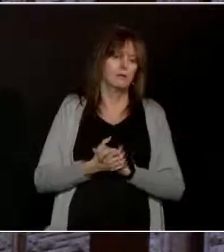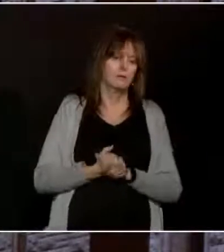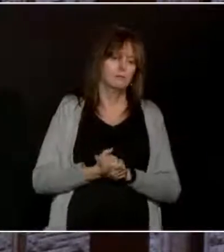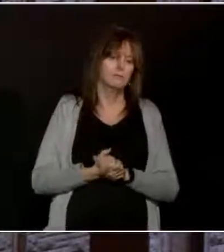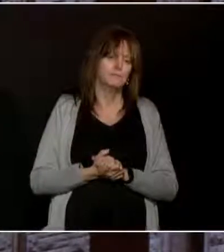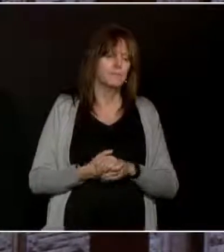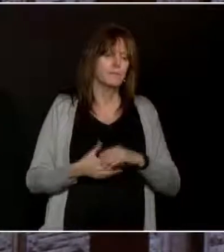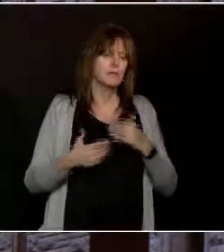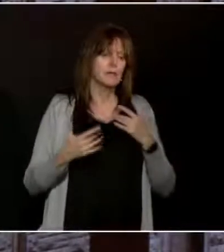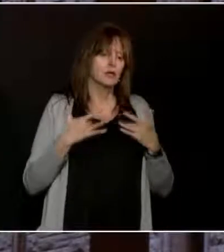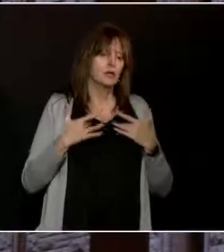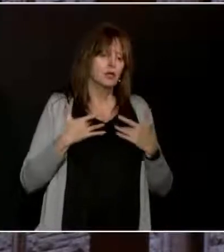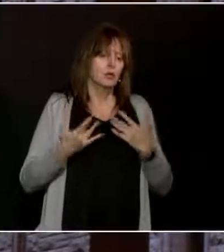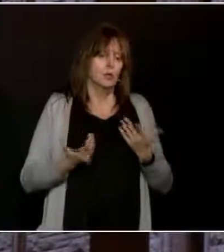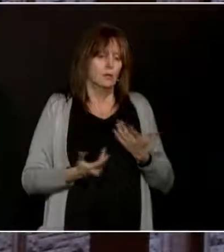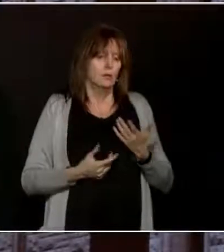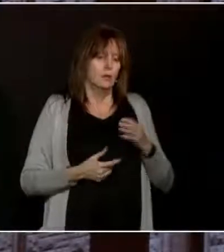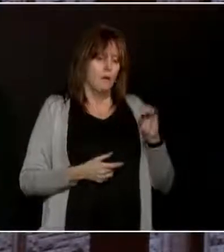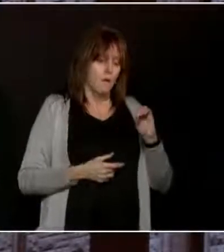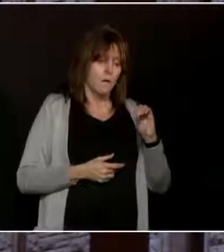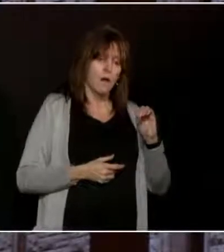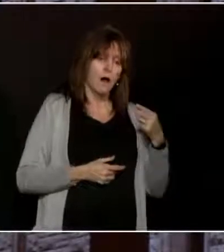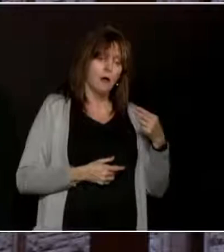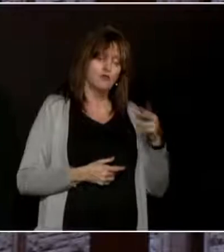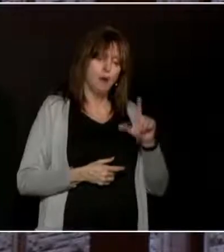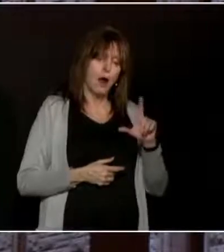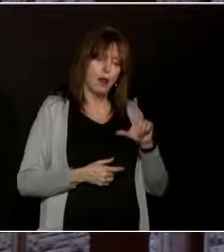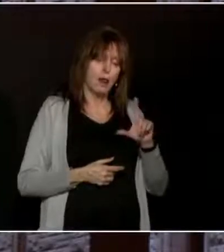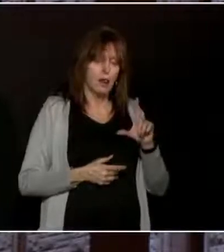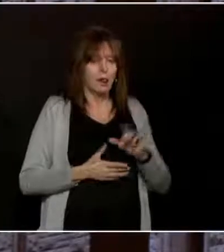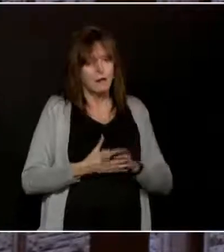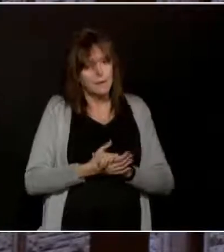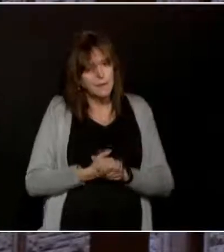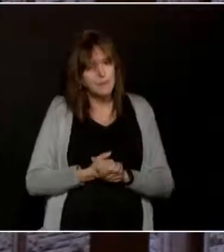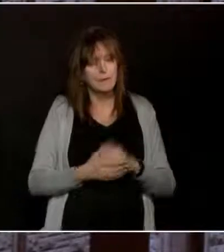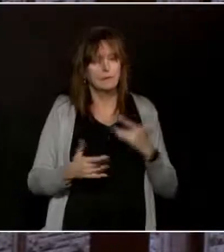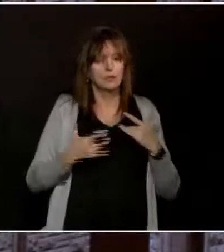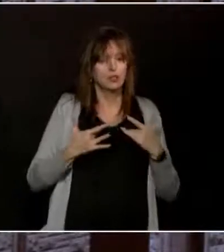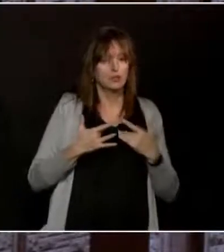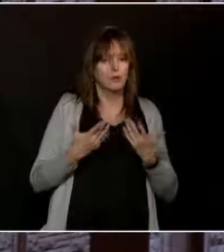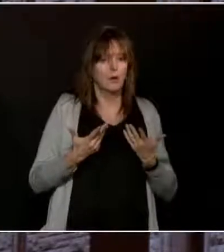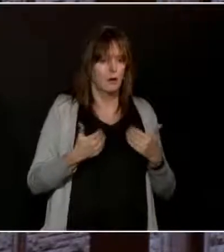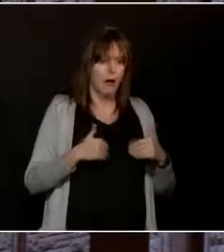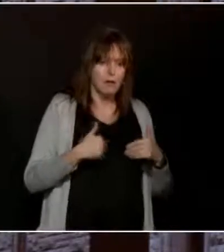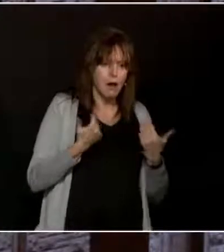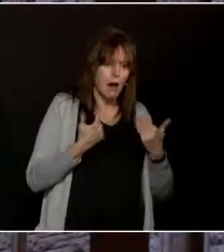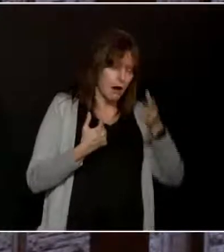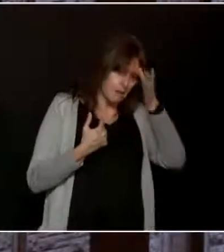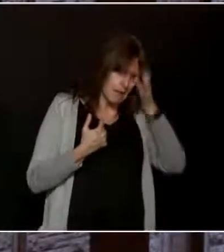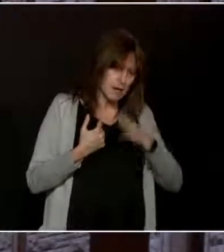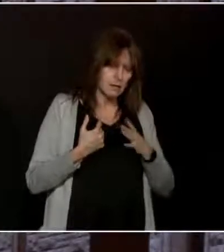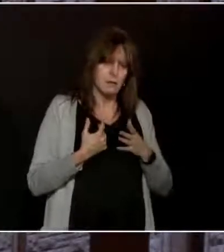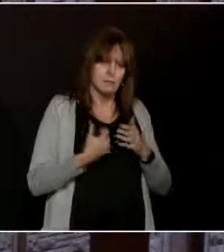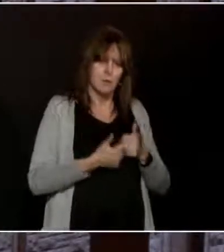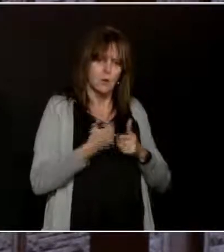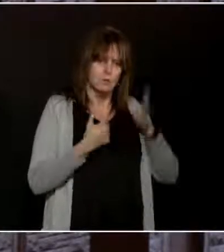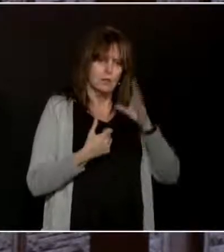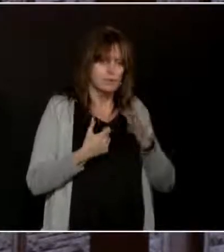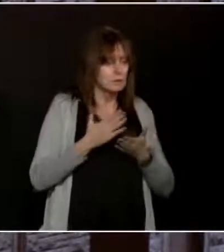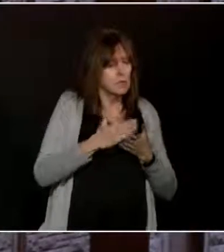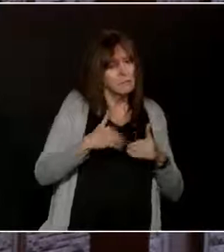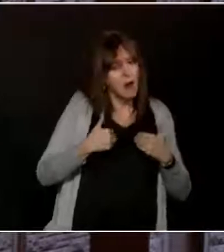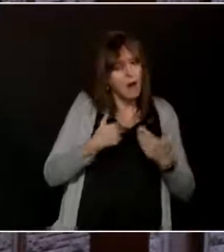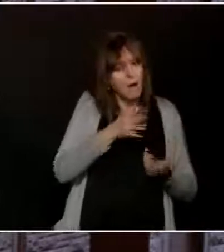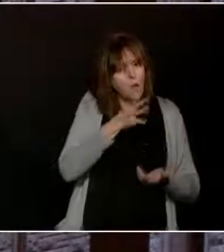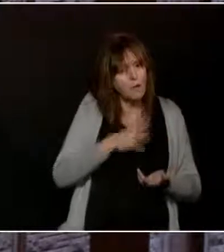are professional. The OHL we're concerned about is that we have these young men mostly, some young women too in the other leagues,